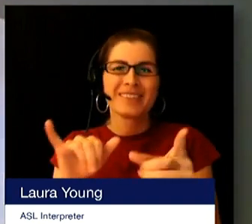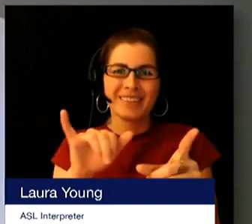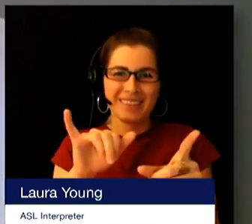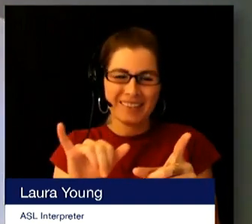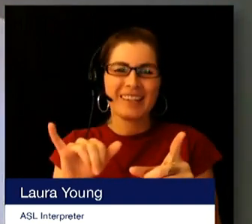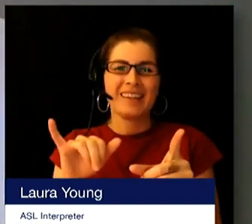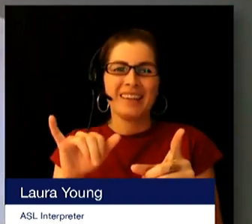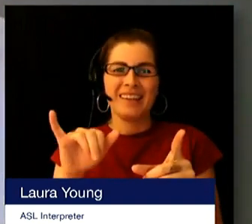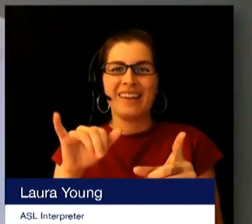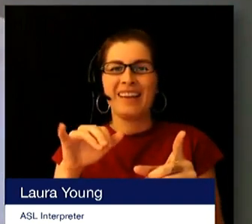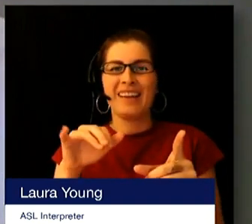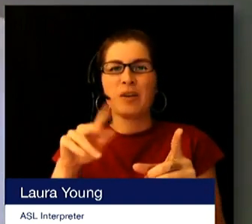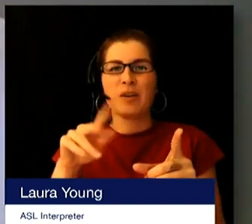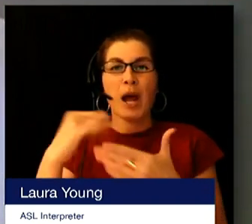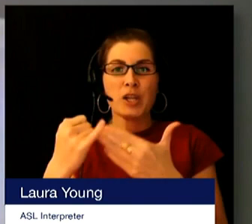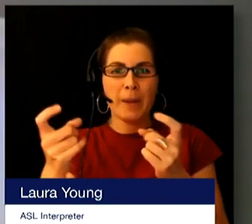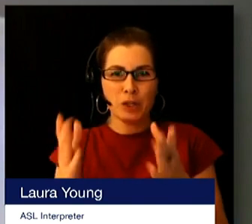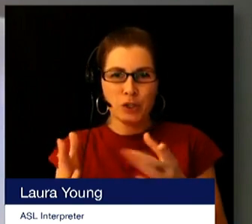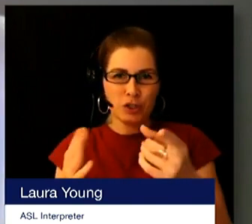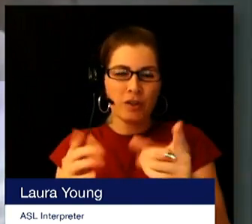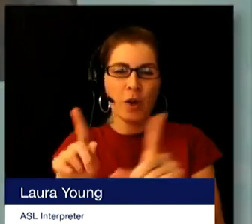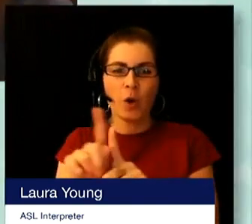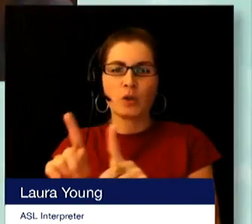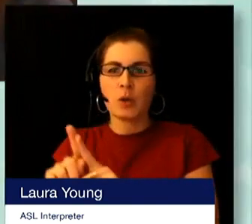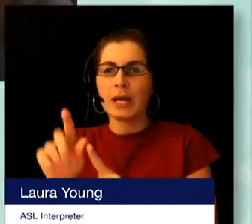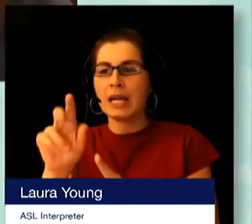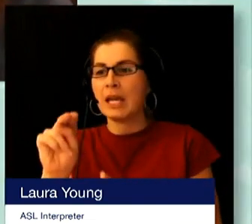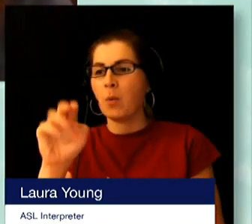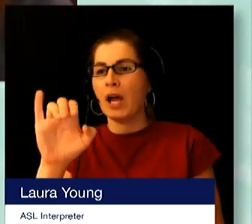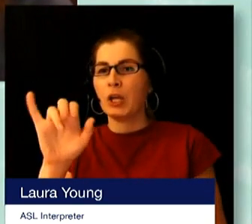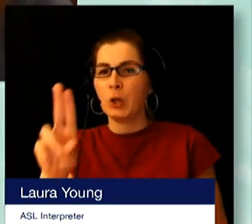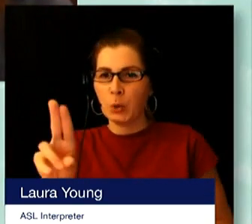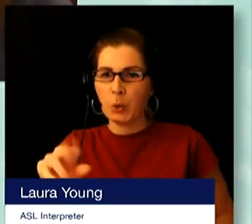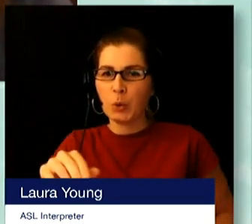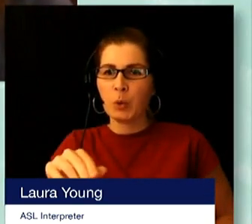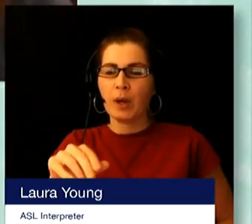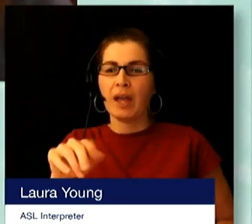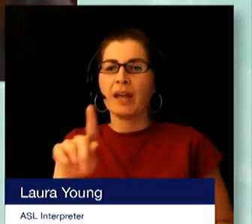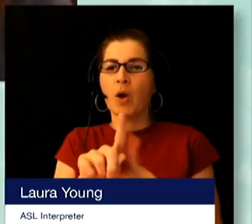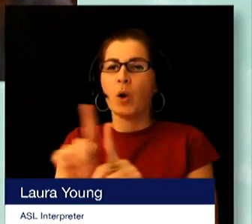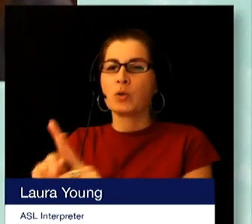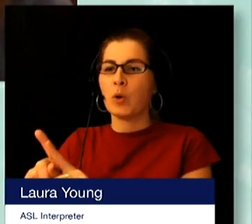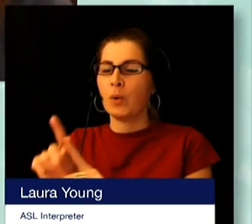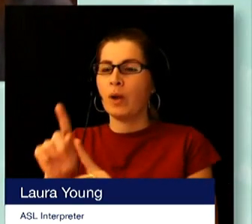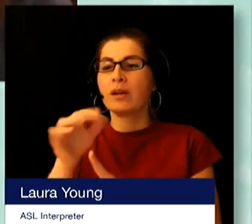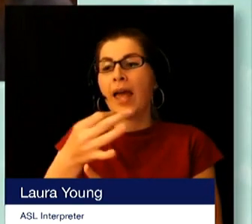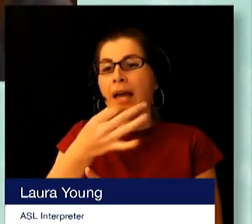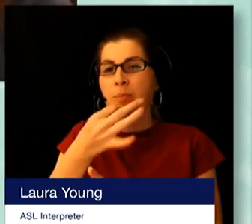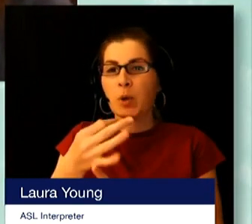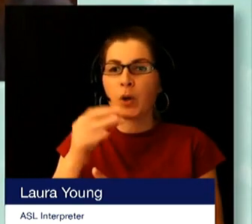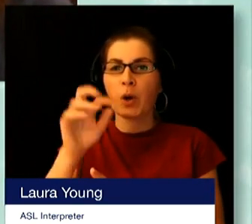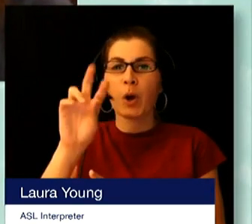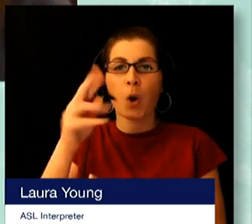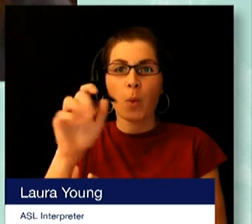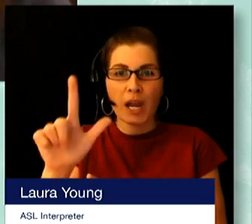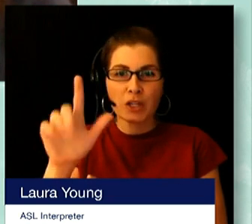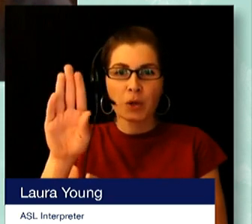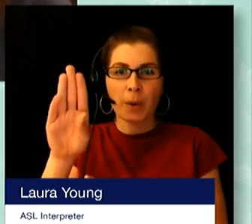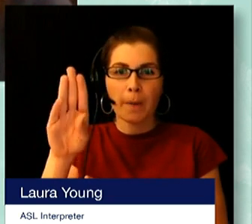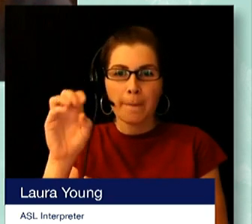Project. And we're also joined now by NYU Vice Dean and renowned clemency expert, Professor Rachel Barkow.